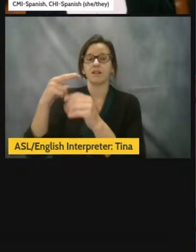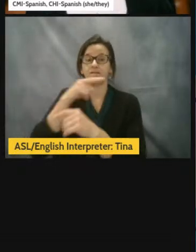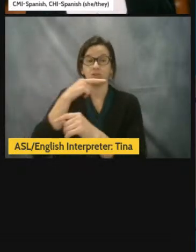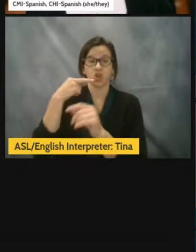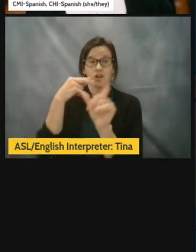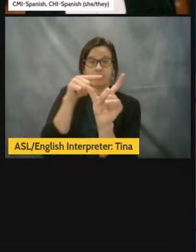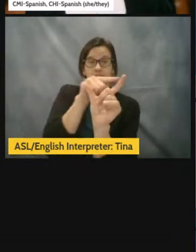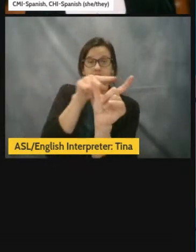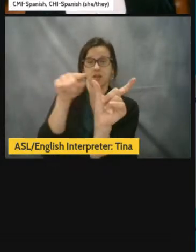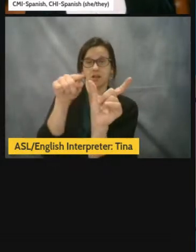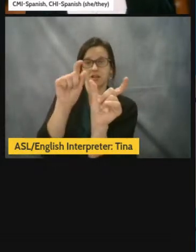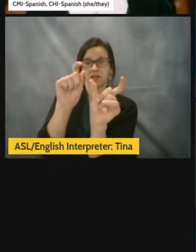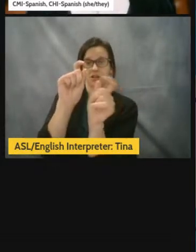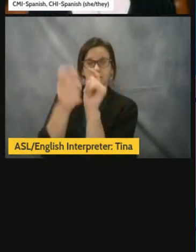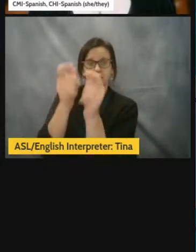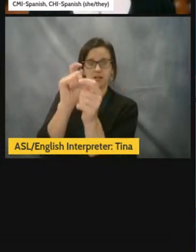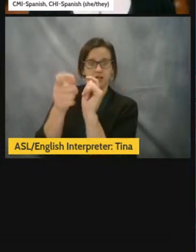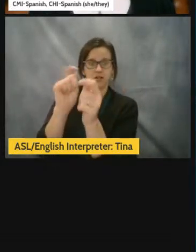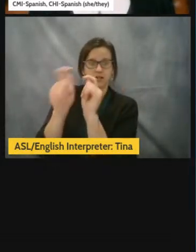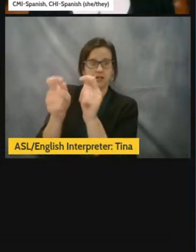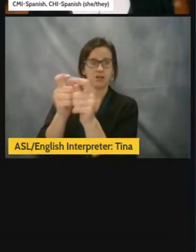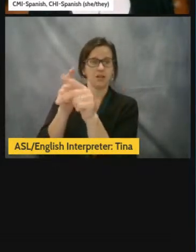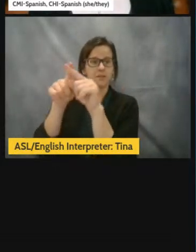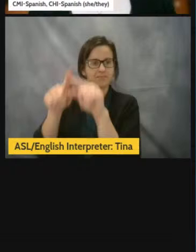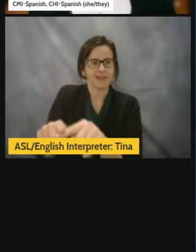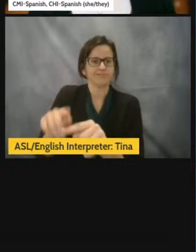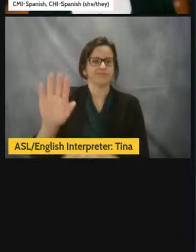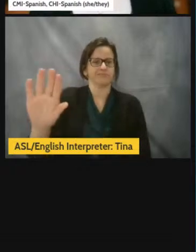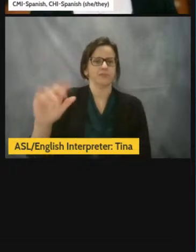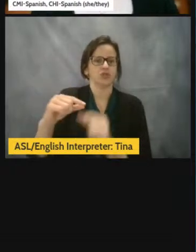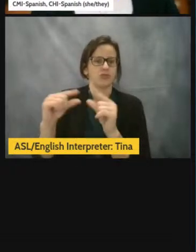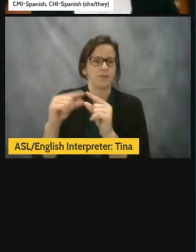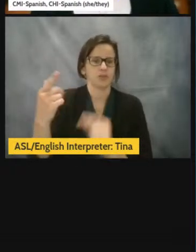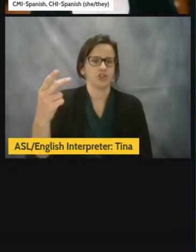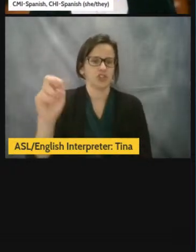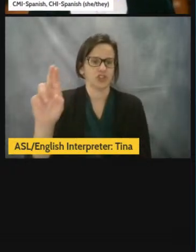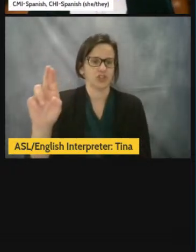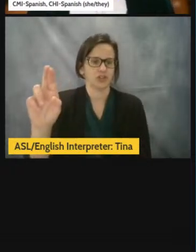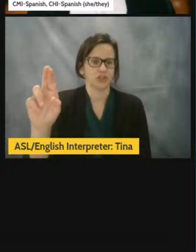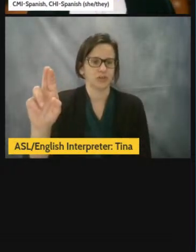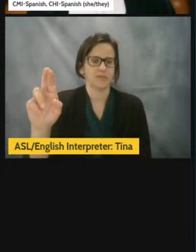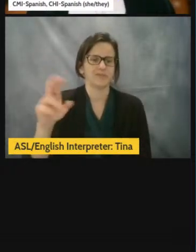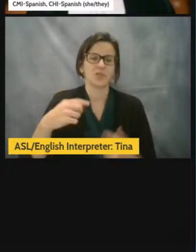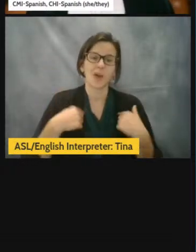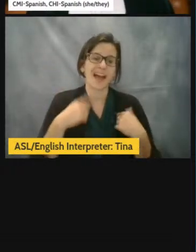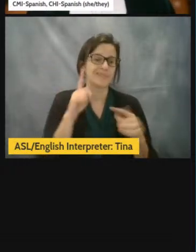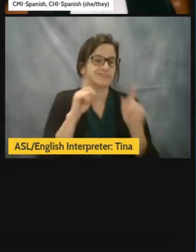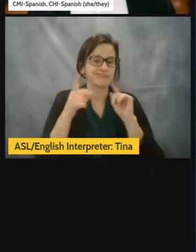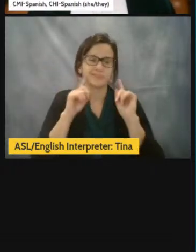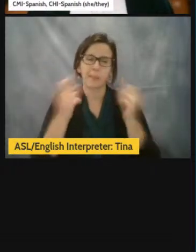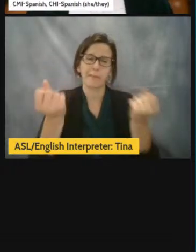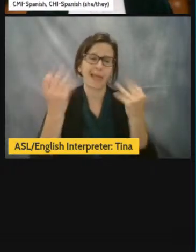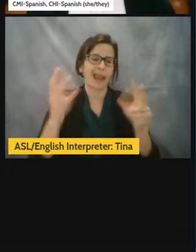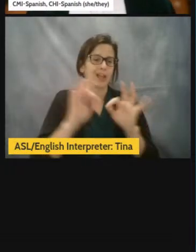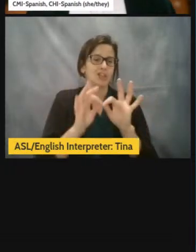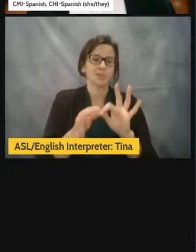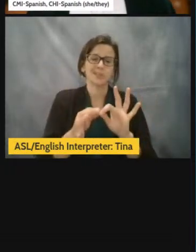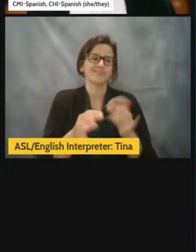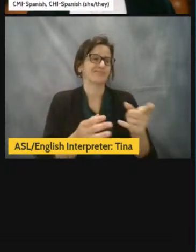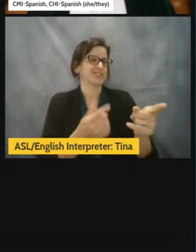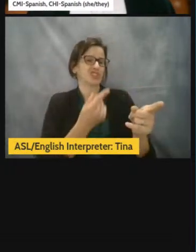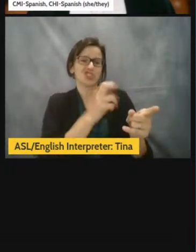So I hear this from a lot of interpreters. My language is gendered, so I can't interpret gender-neutral